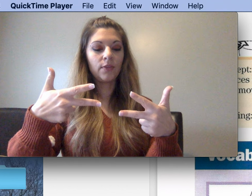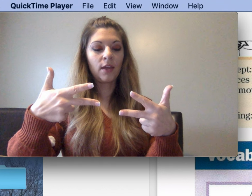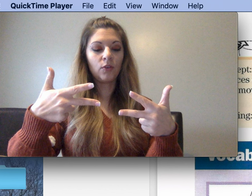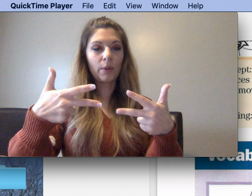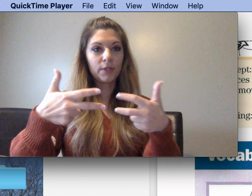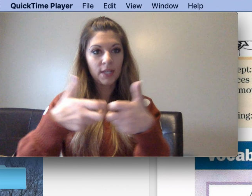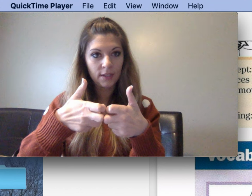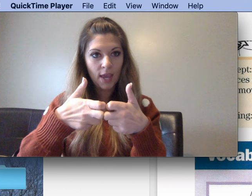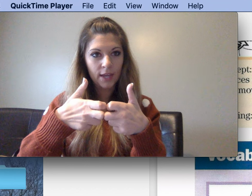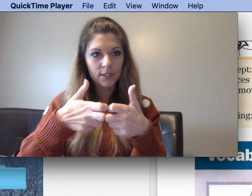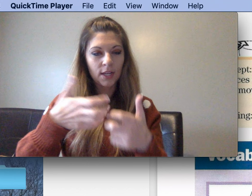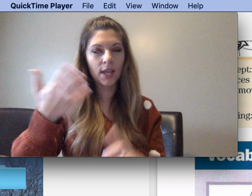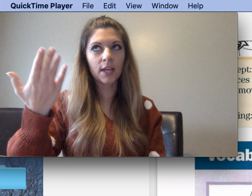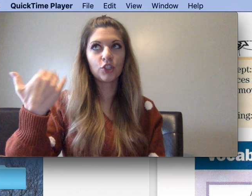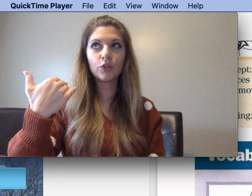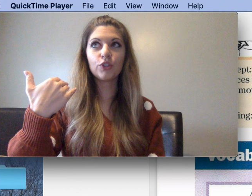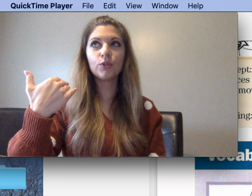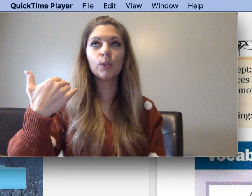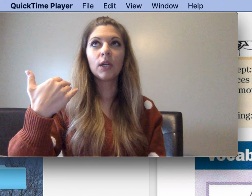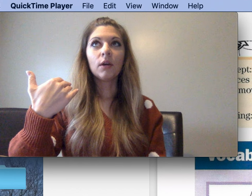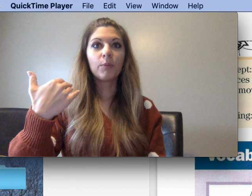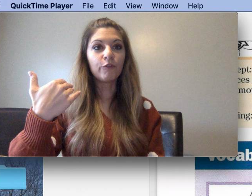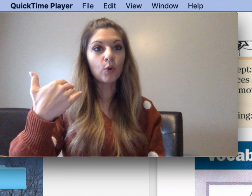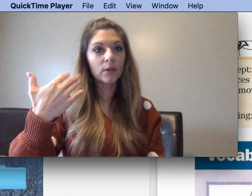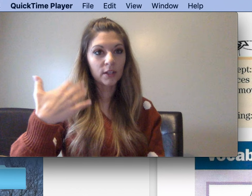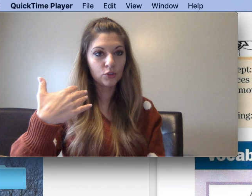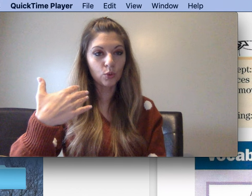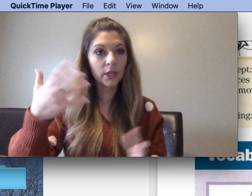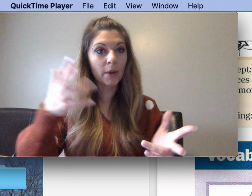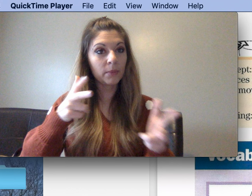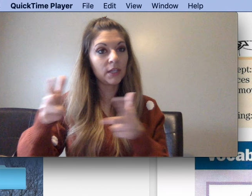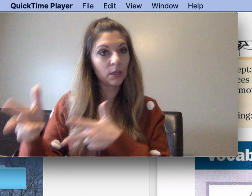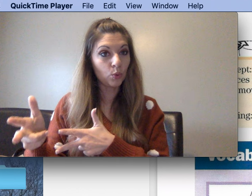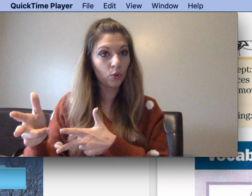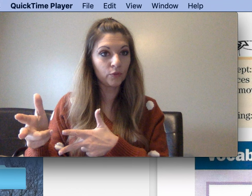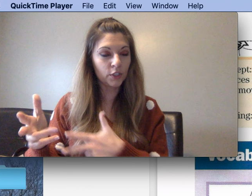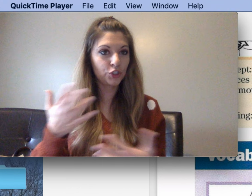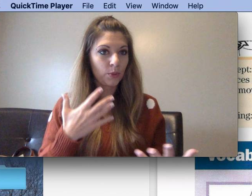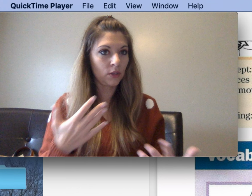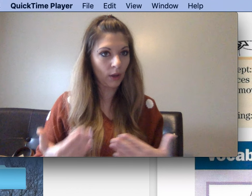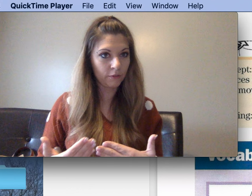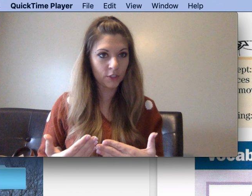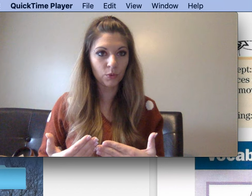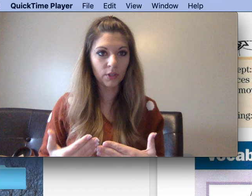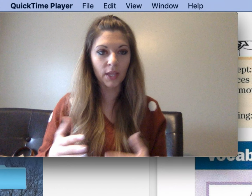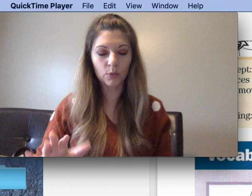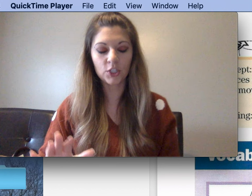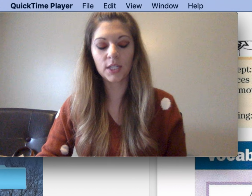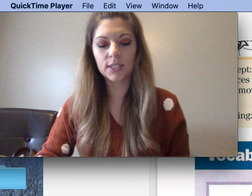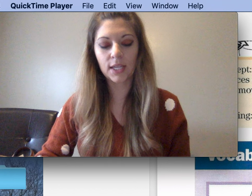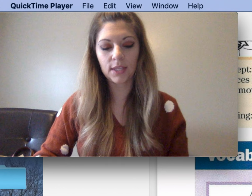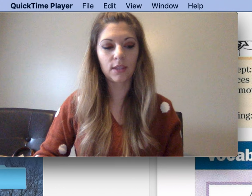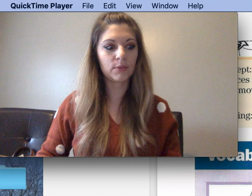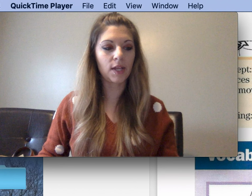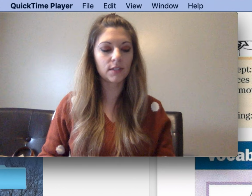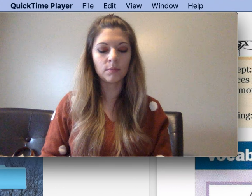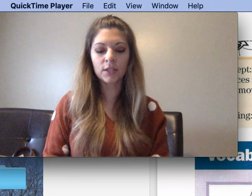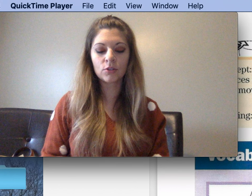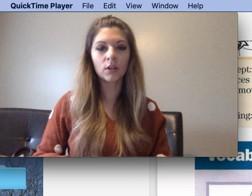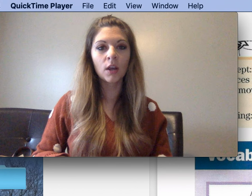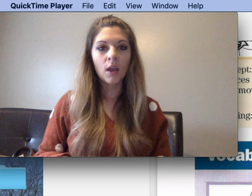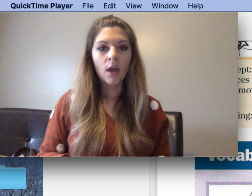And then representing the accident. And I showed you before that story about me getting pulled over, showing you how visual the language is. I think that was